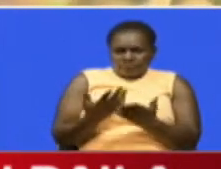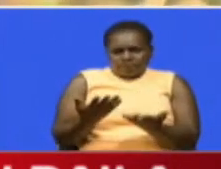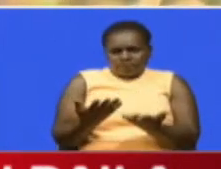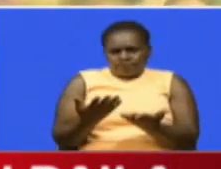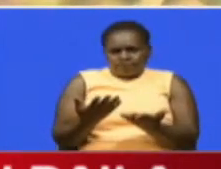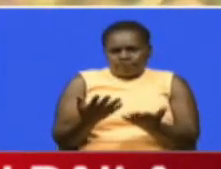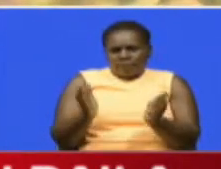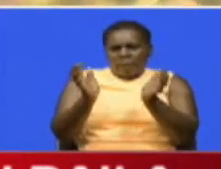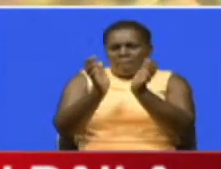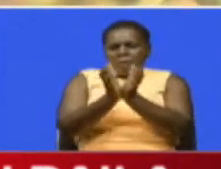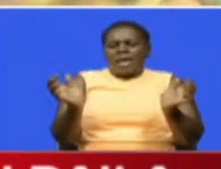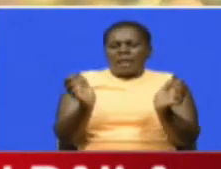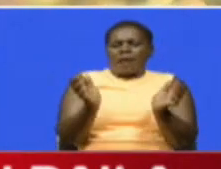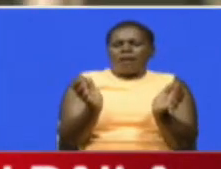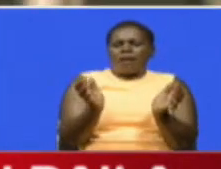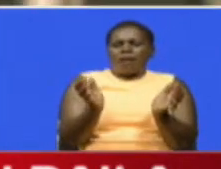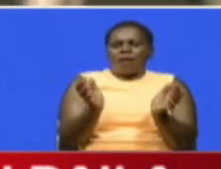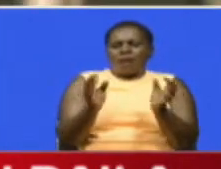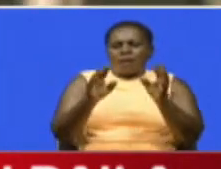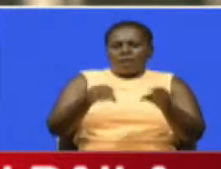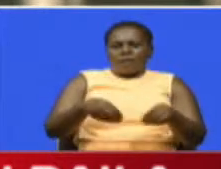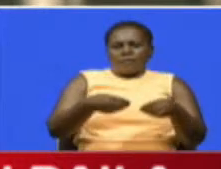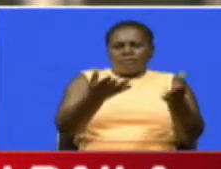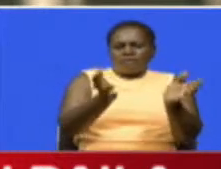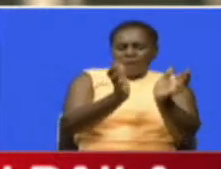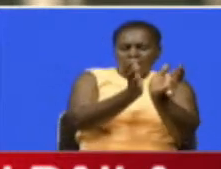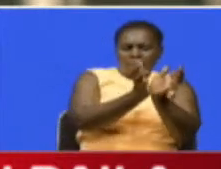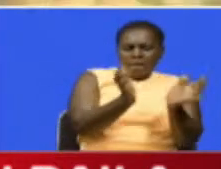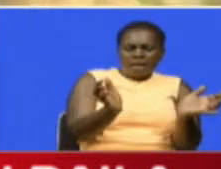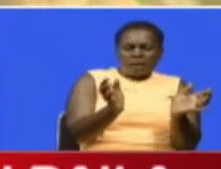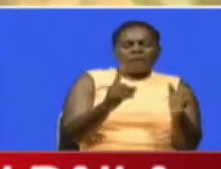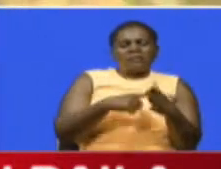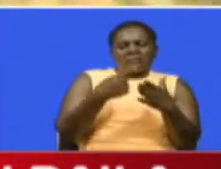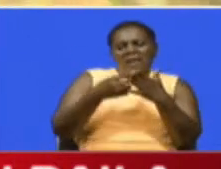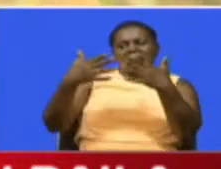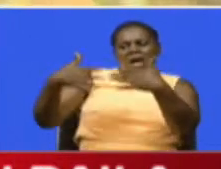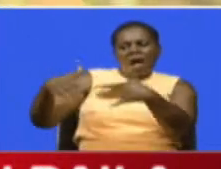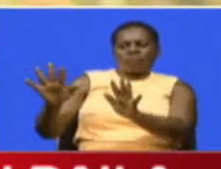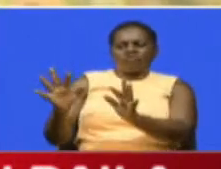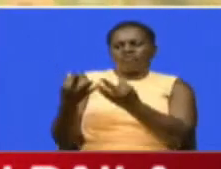out. They're given bail.